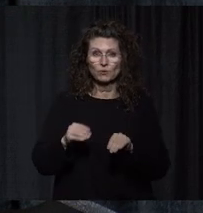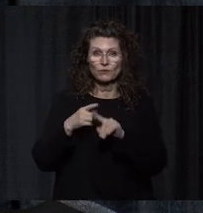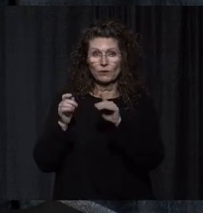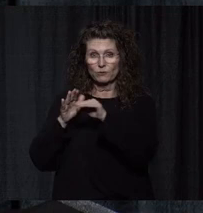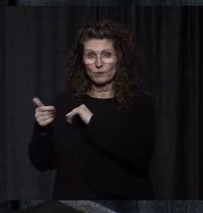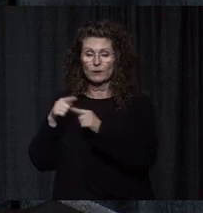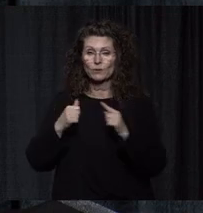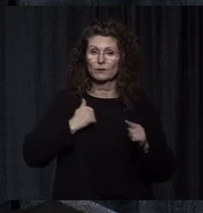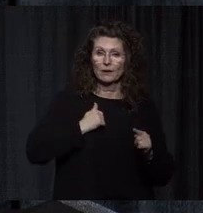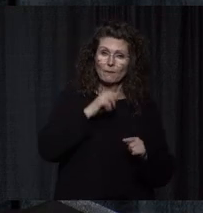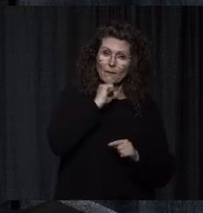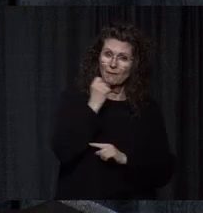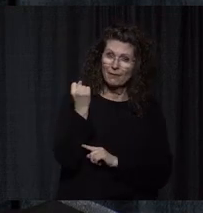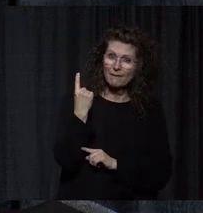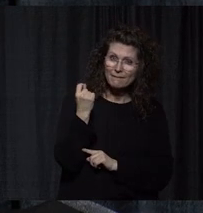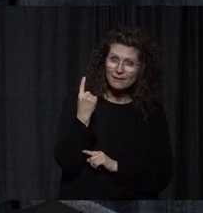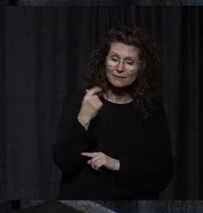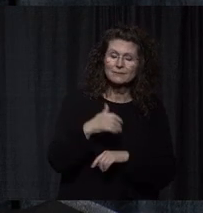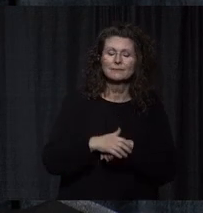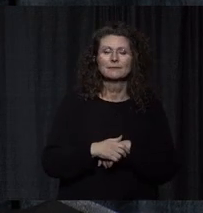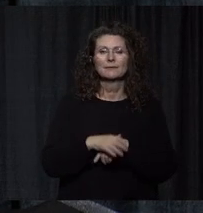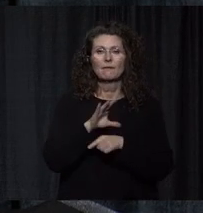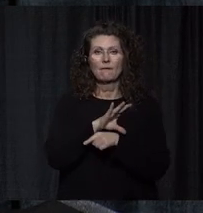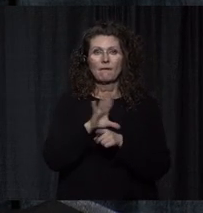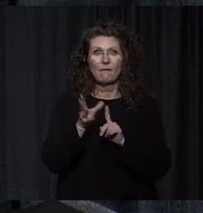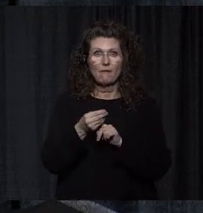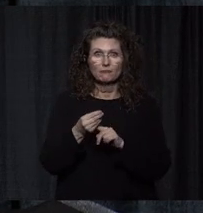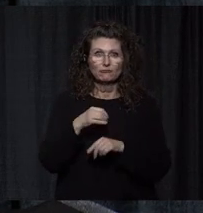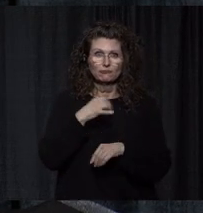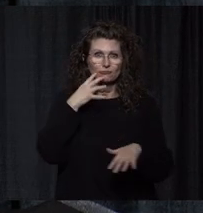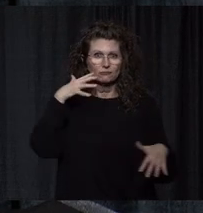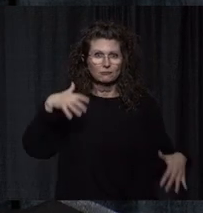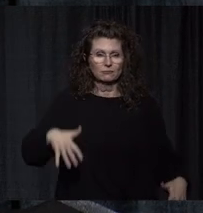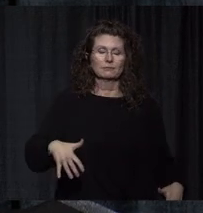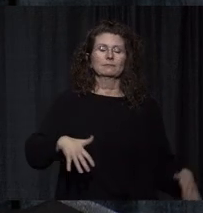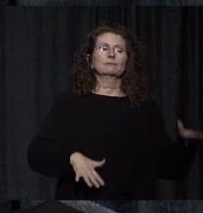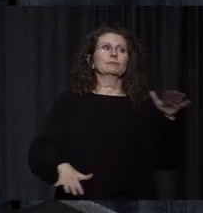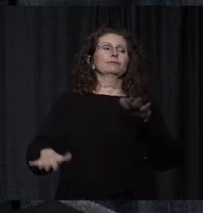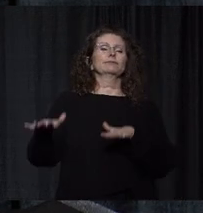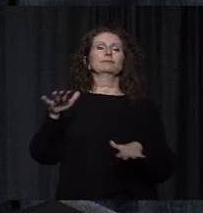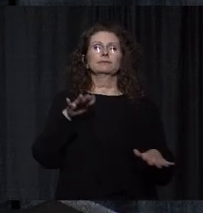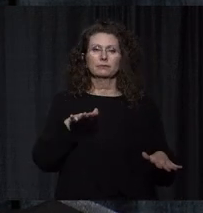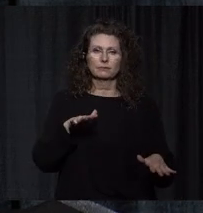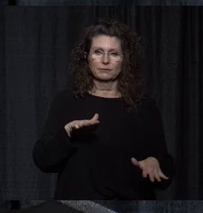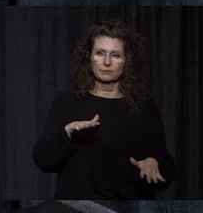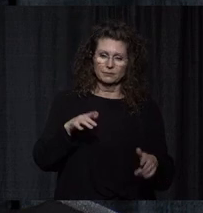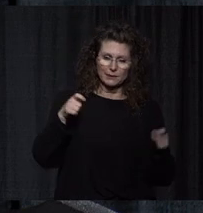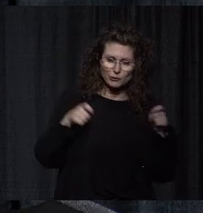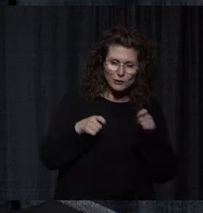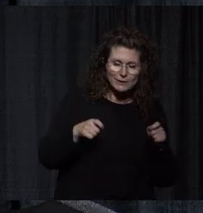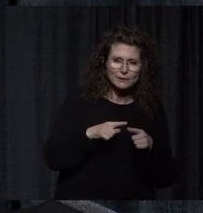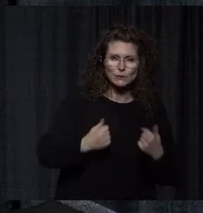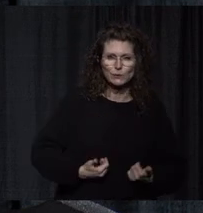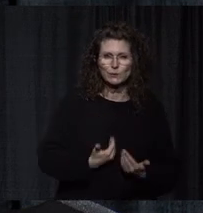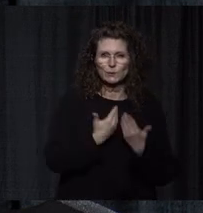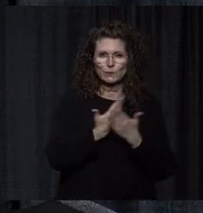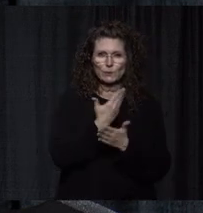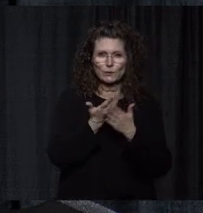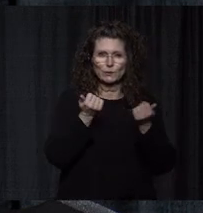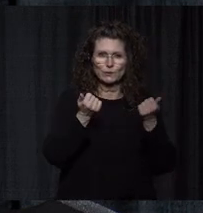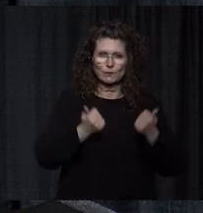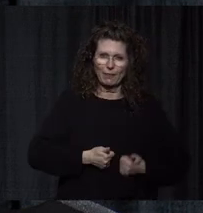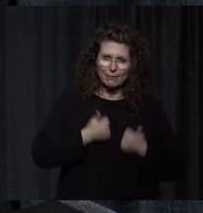I was 11. Amid the culture shock and challenges of adjusting to a new life, I got streamed into a lower level